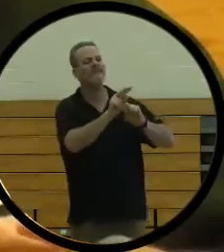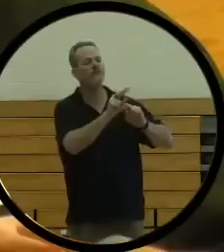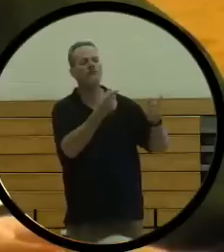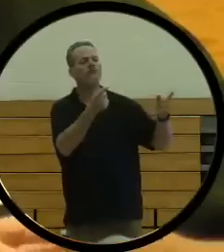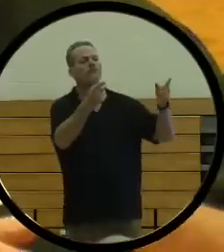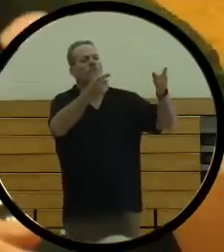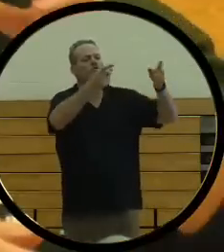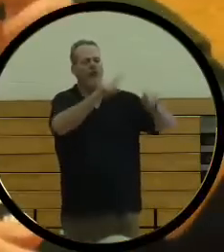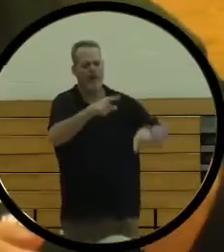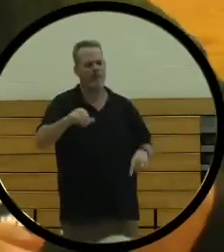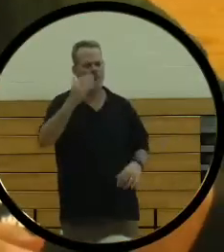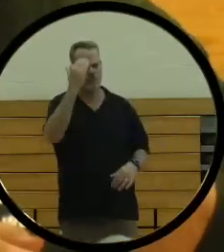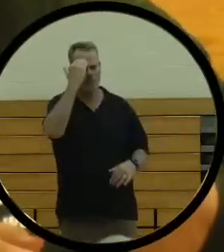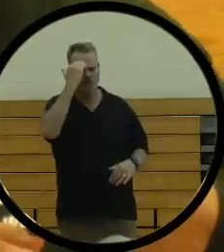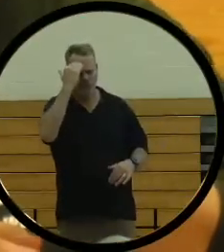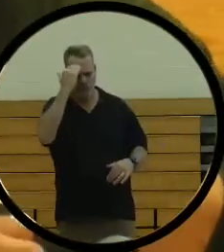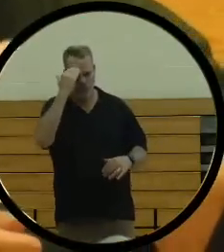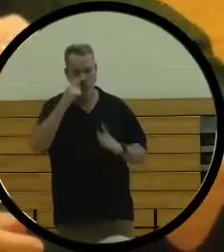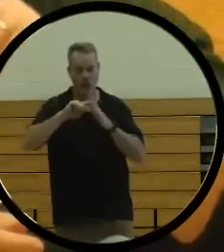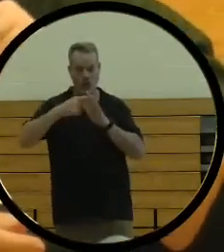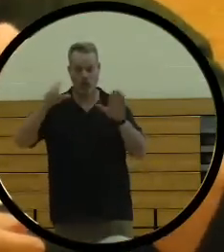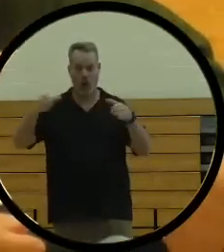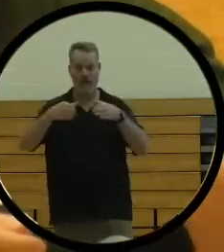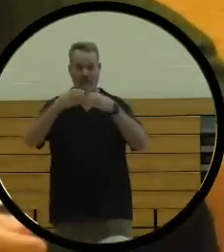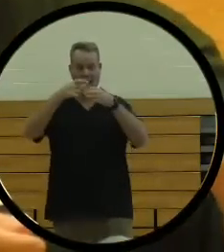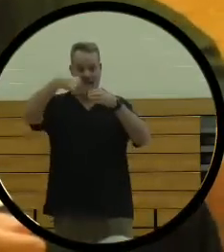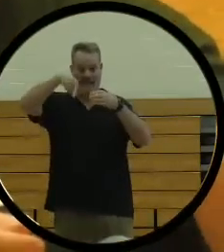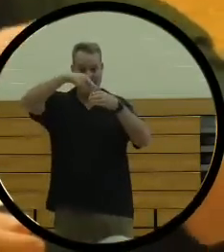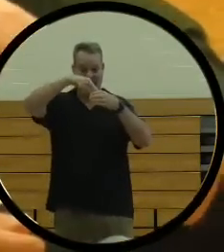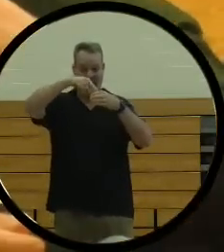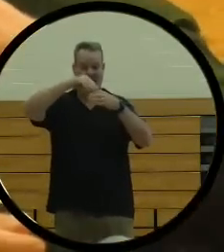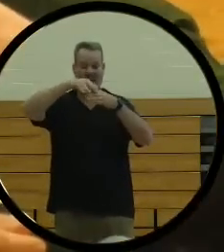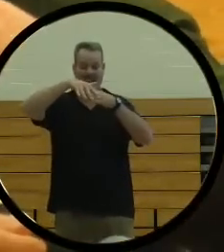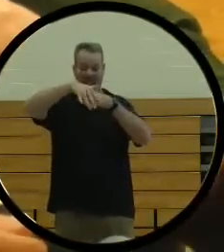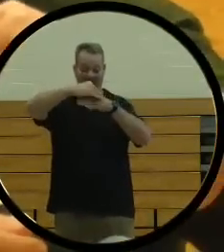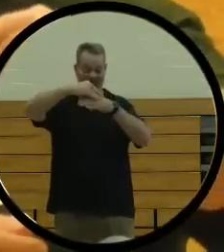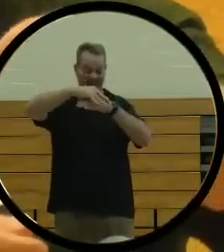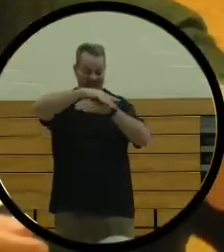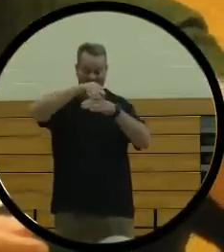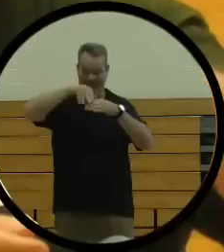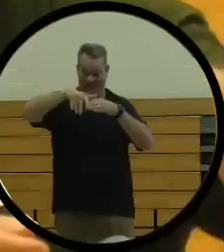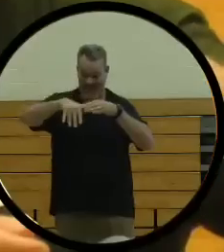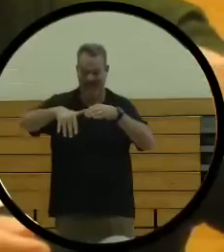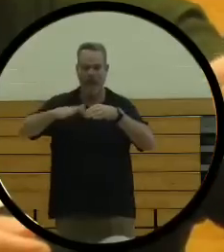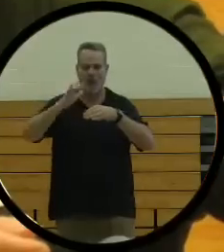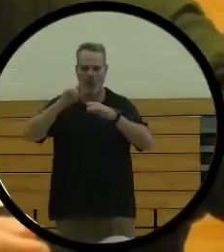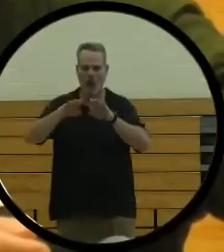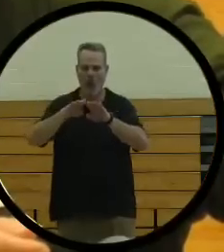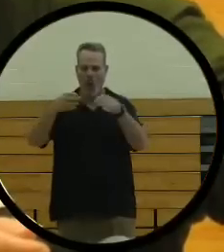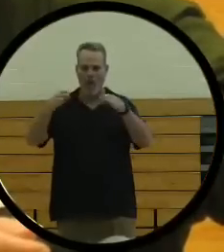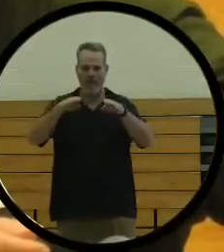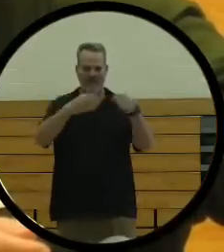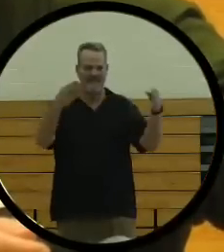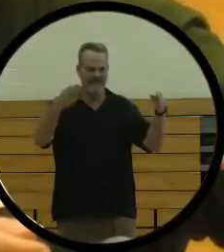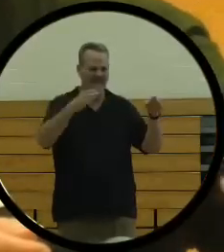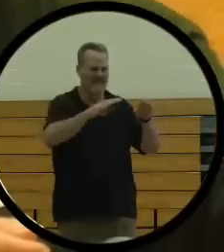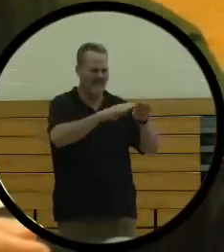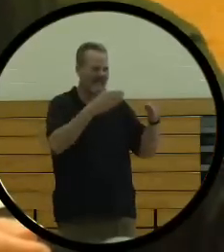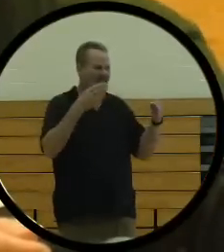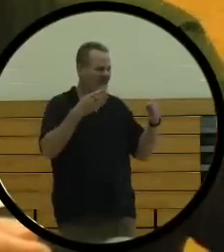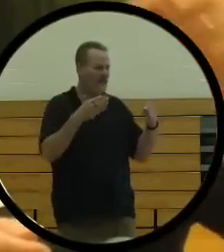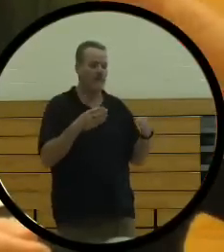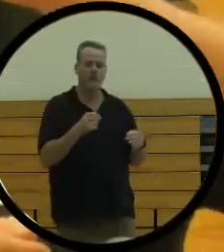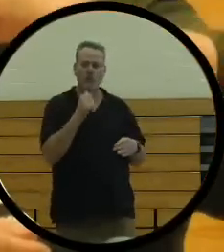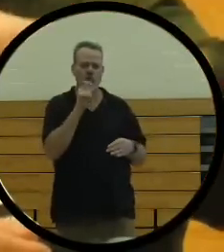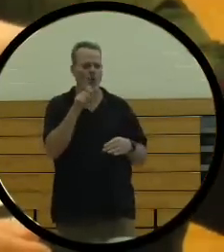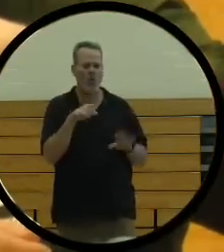it's going to do, right? It's going to start at the summit, and if it moves down a rift zone, it's basically going to open that rift zone in sequence. So